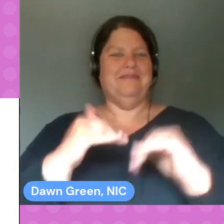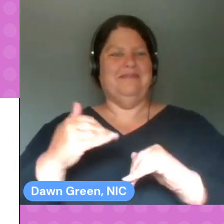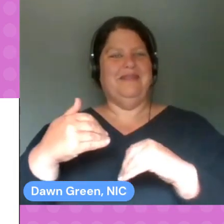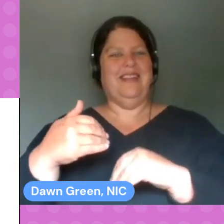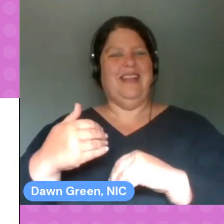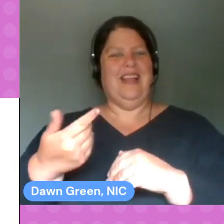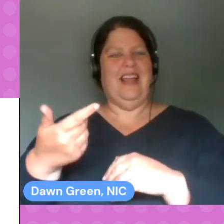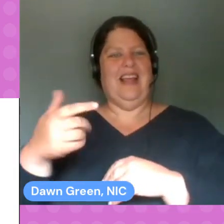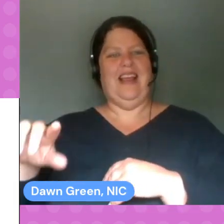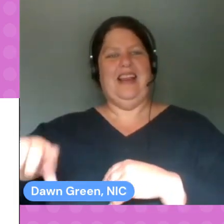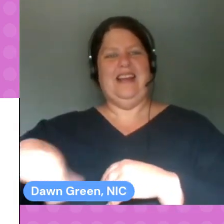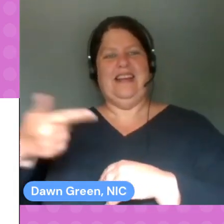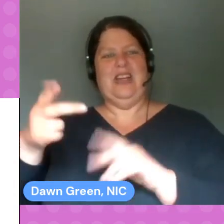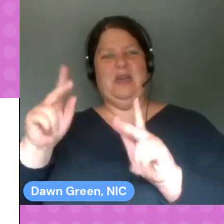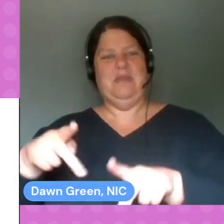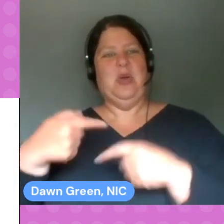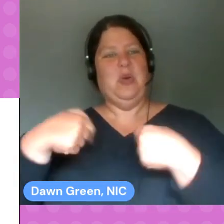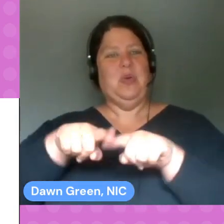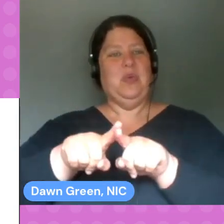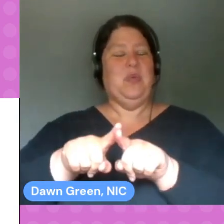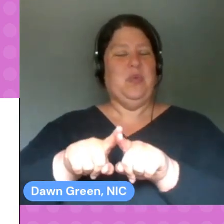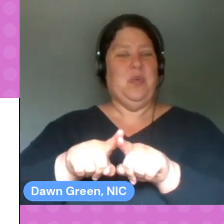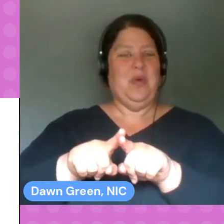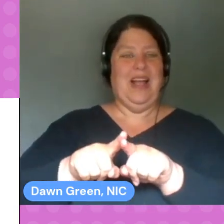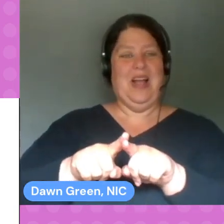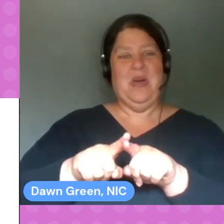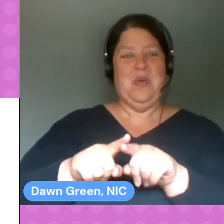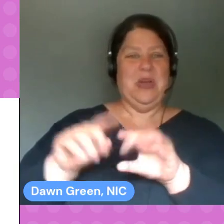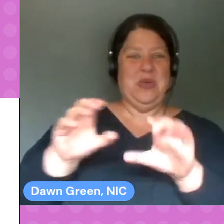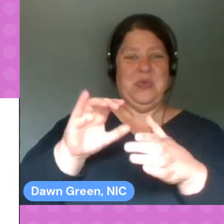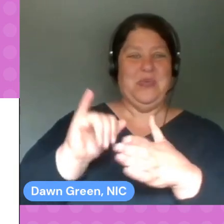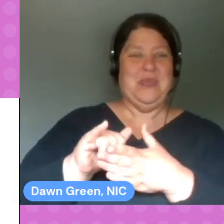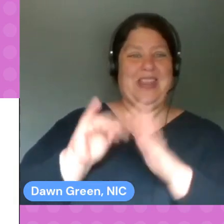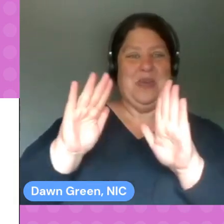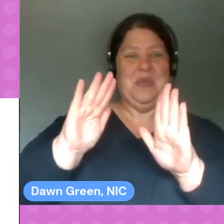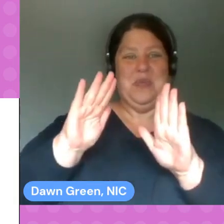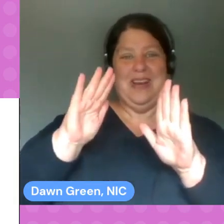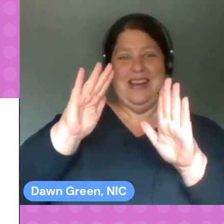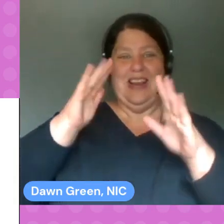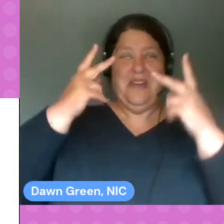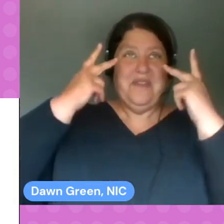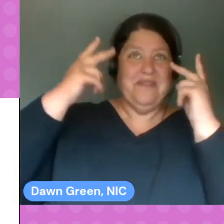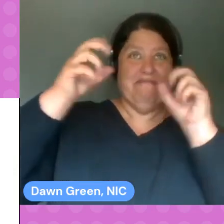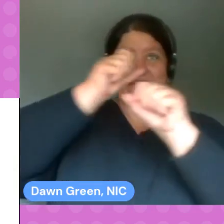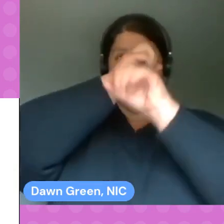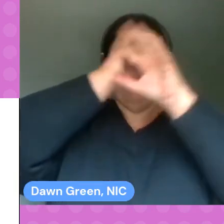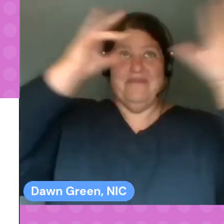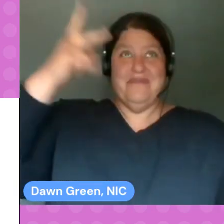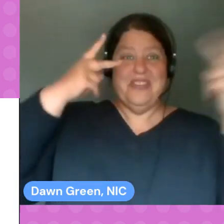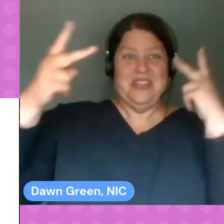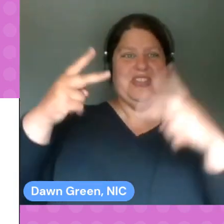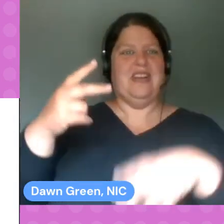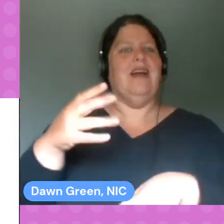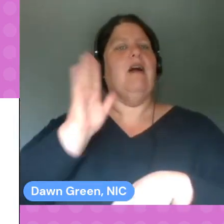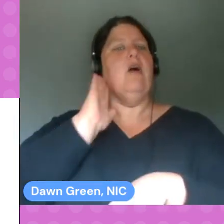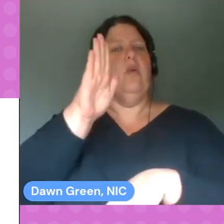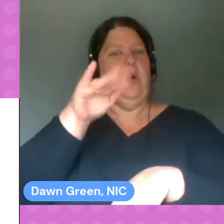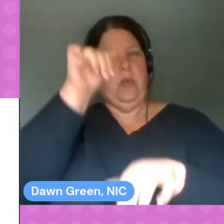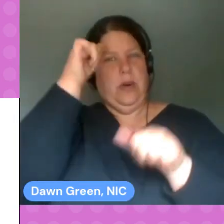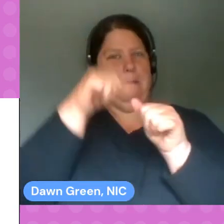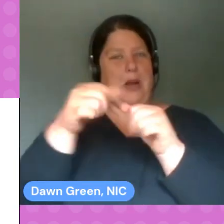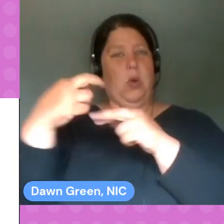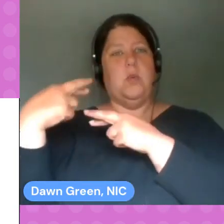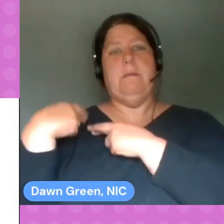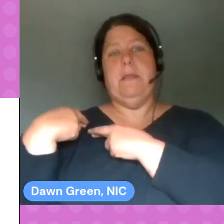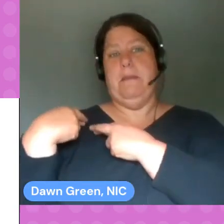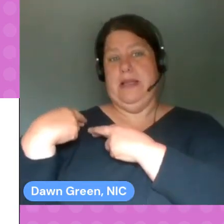amazing creative vision with AI, we're going to keep in mind, of course, the responsibility that comes with